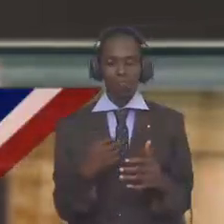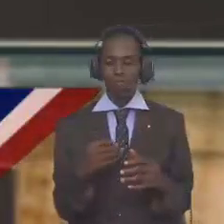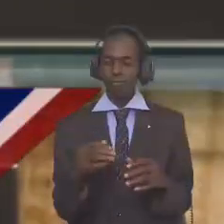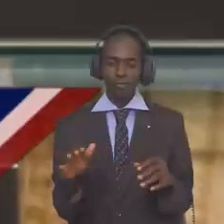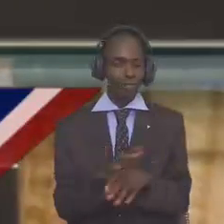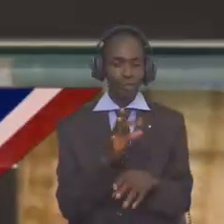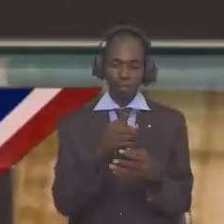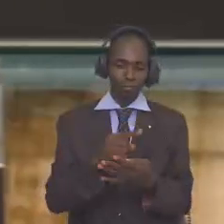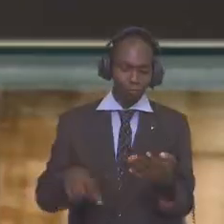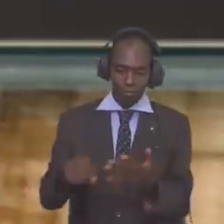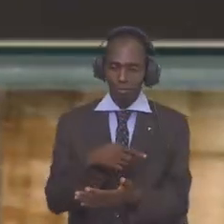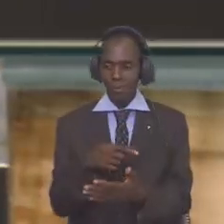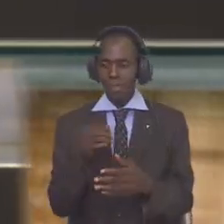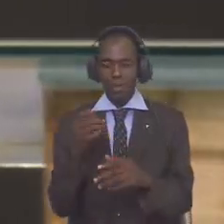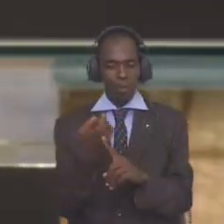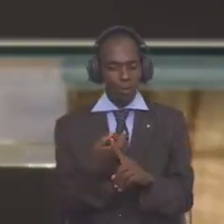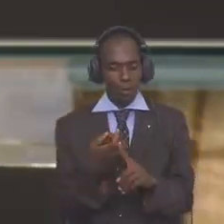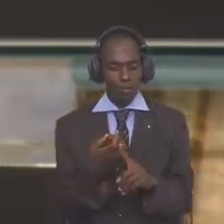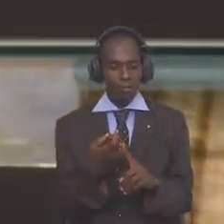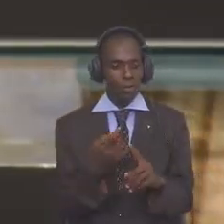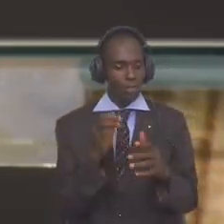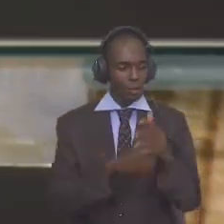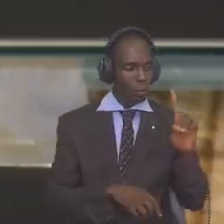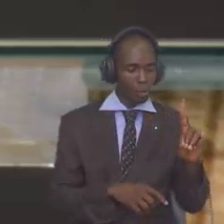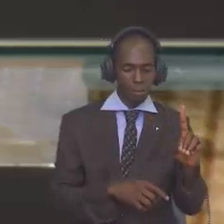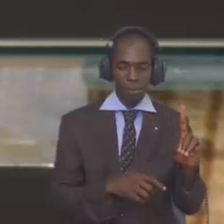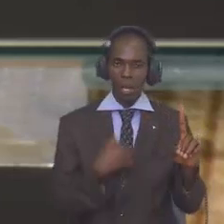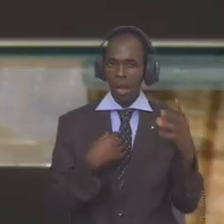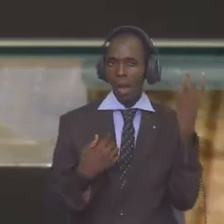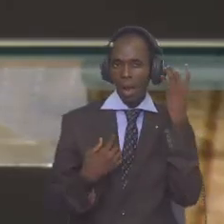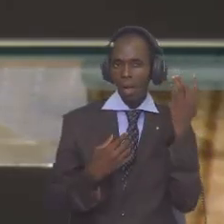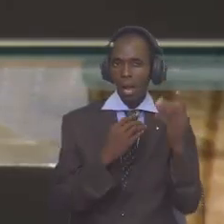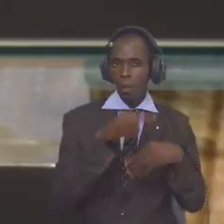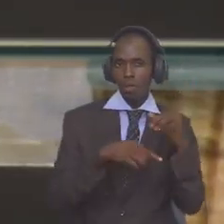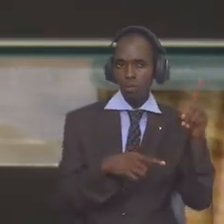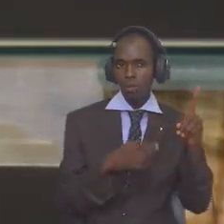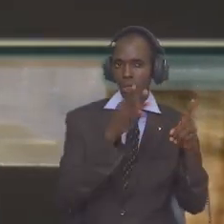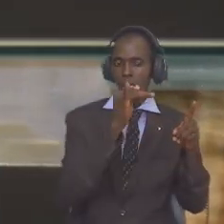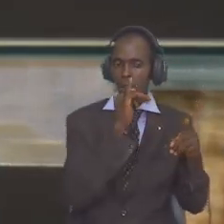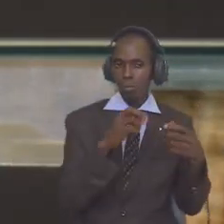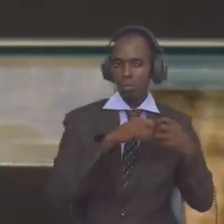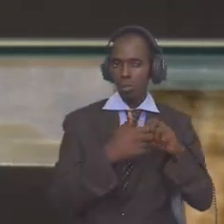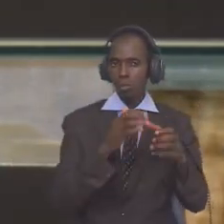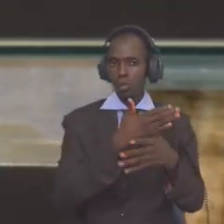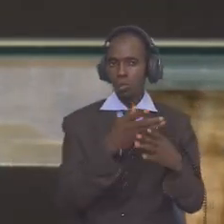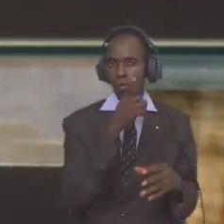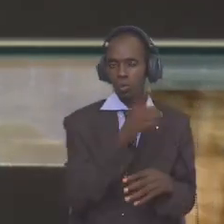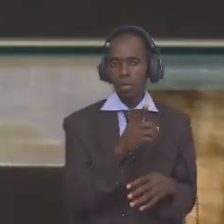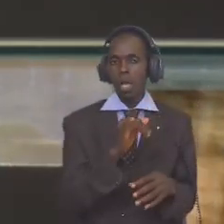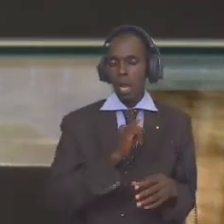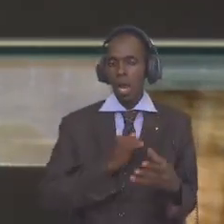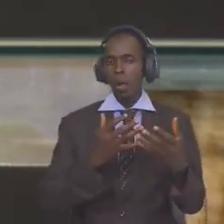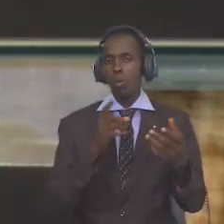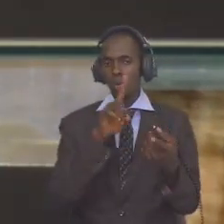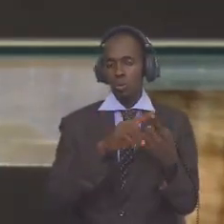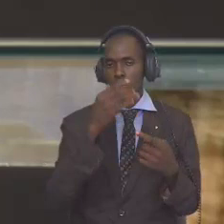corrective in everything from chapter 1. I hear concerning you, there's division among you. I want to let